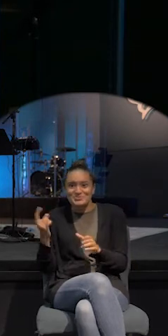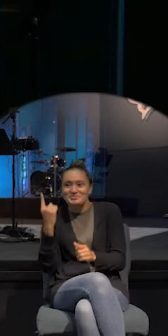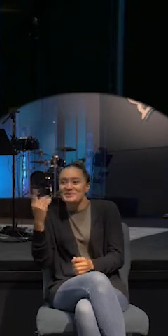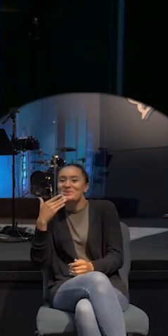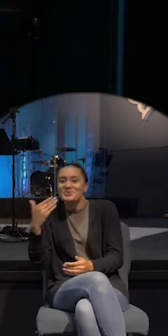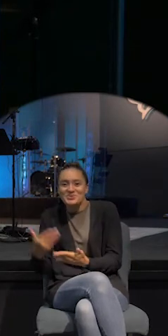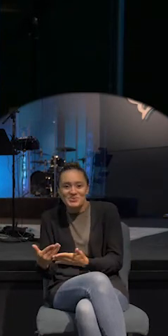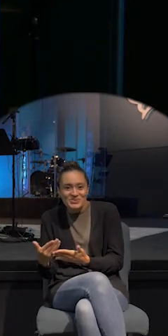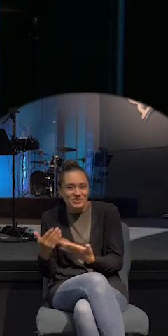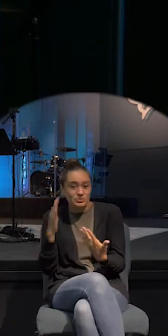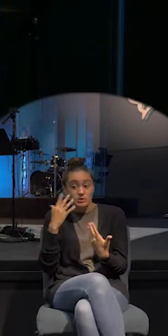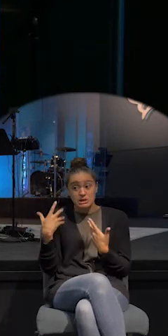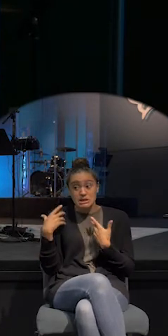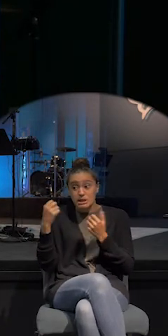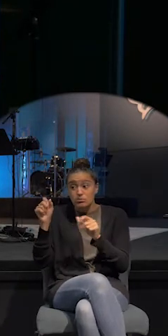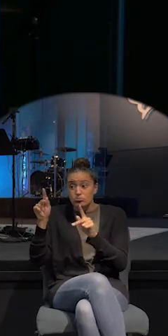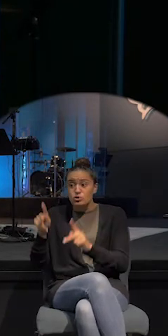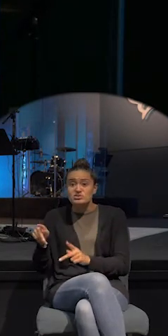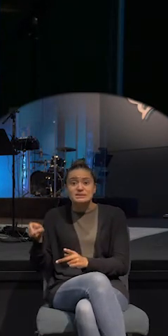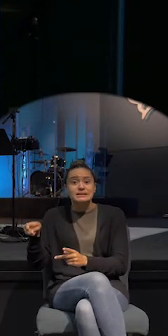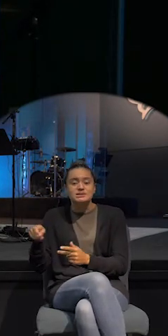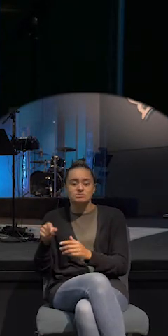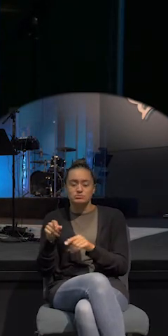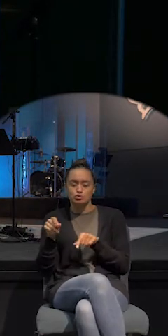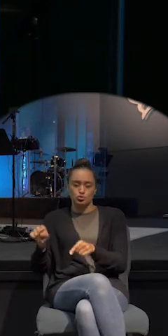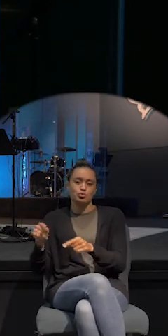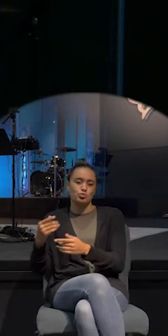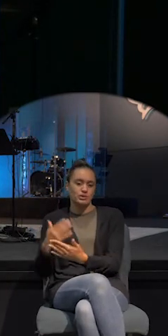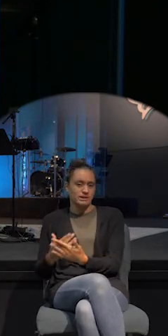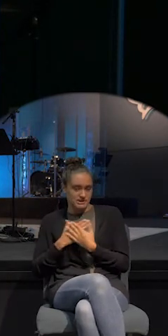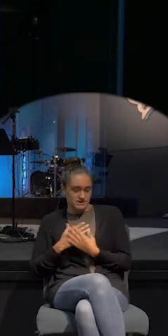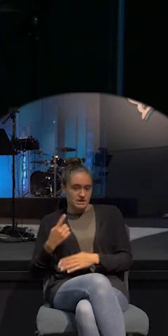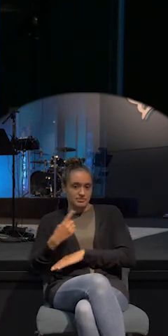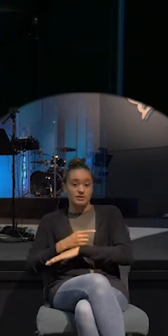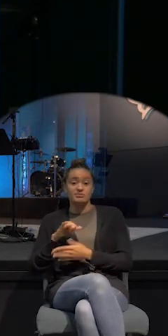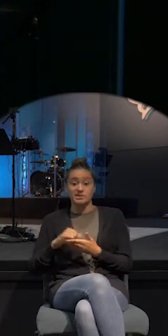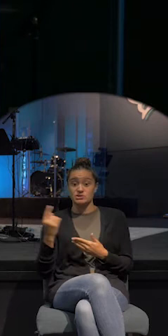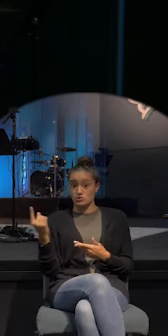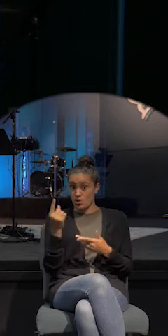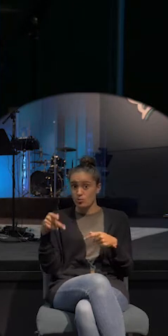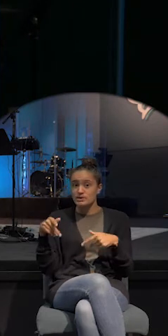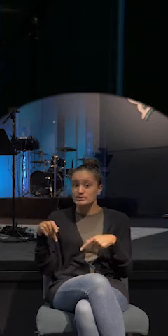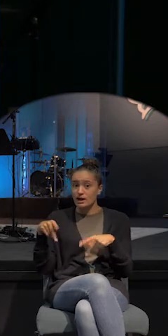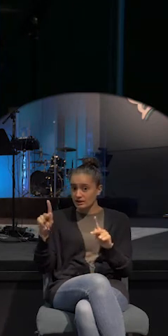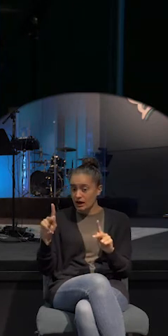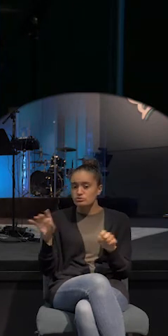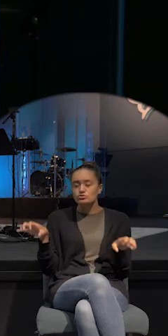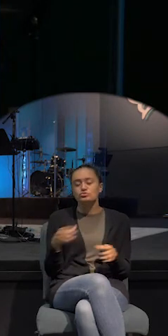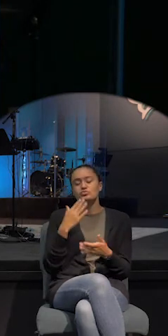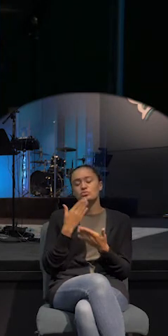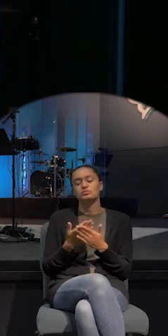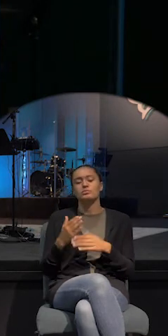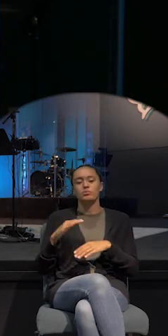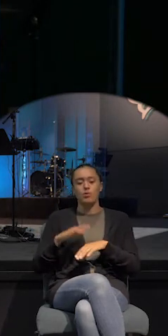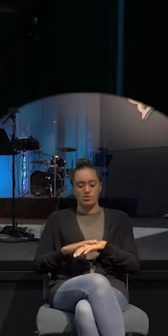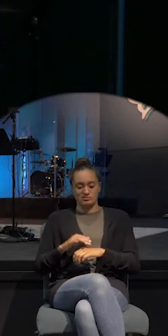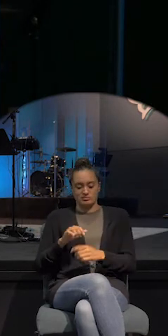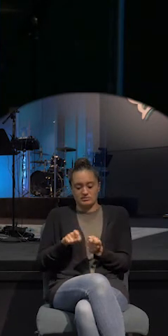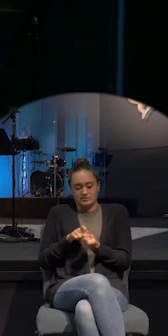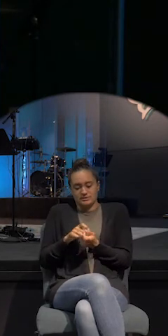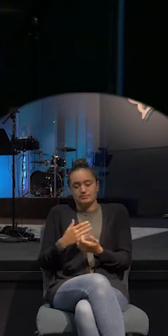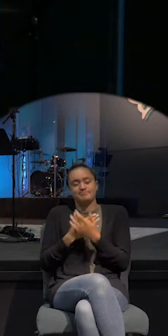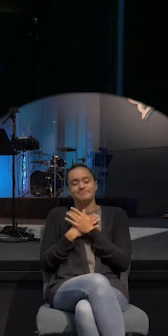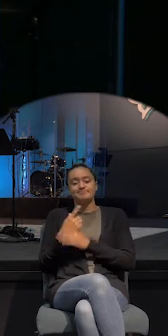whether he would heal somebody on the Sabbath. And it is always lawful, Jesus said, to do good on the Sabbath.